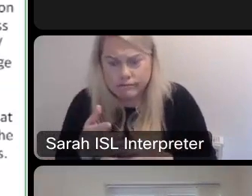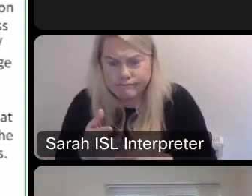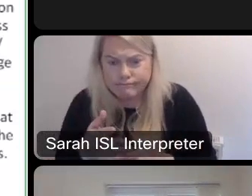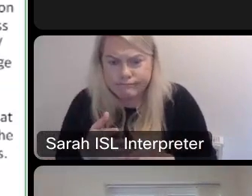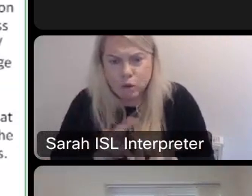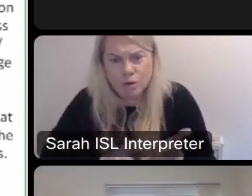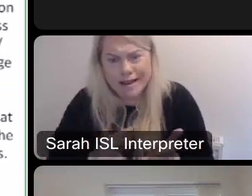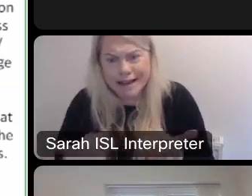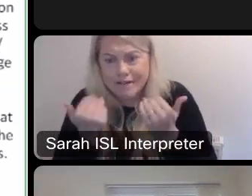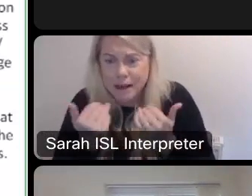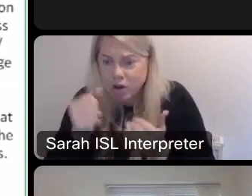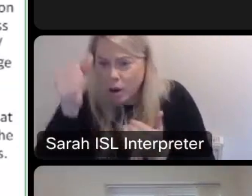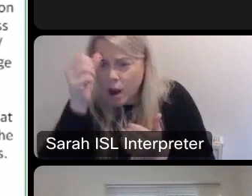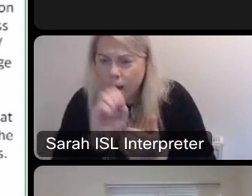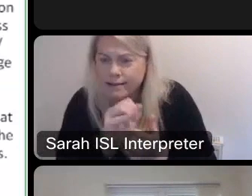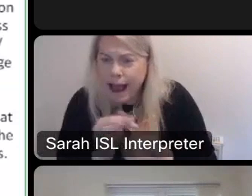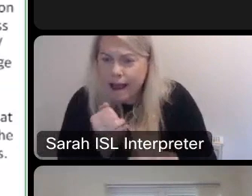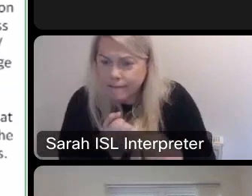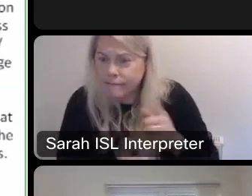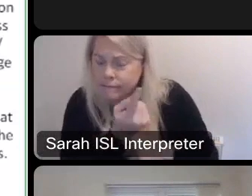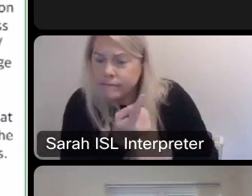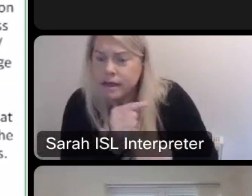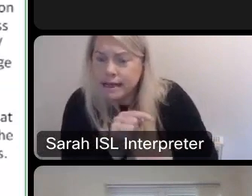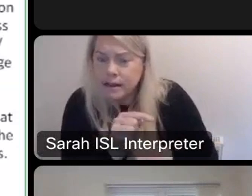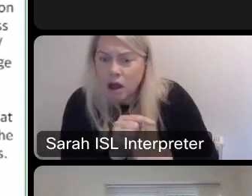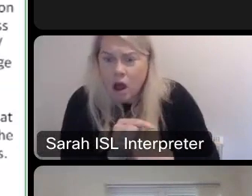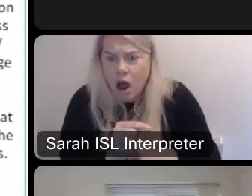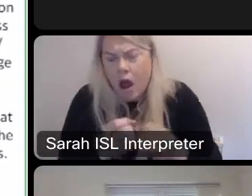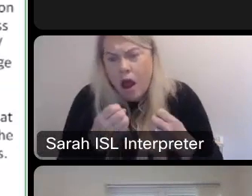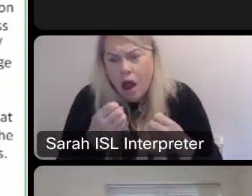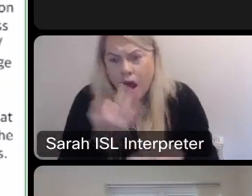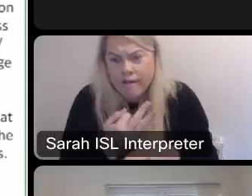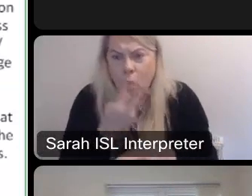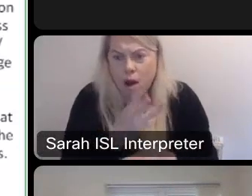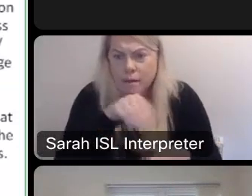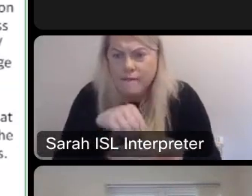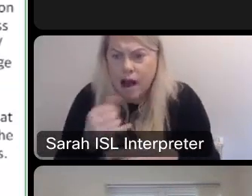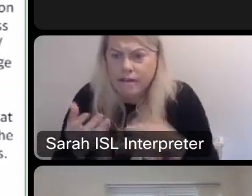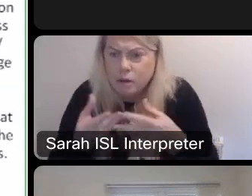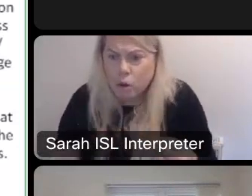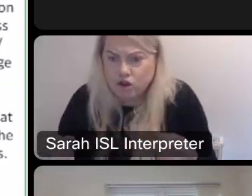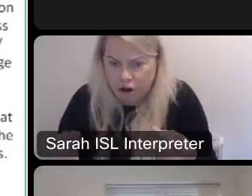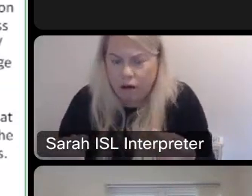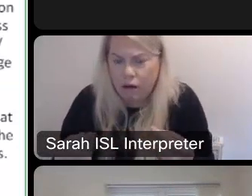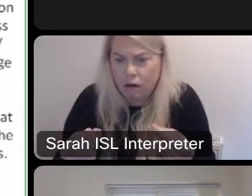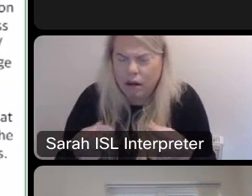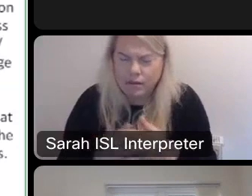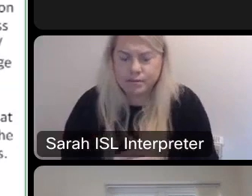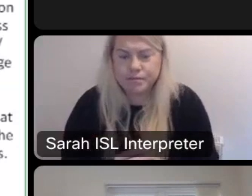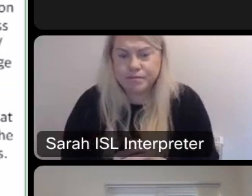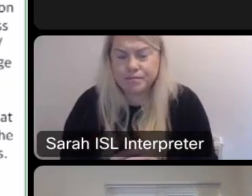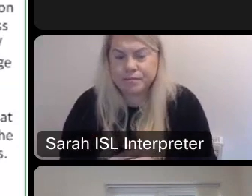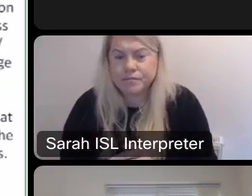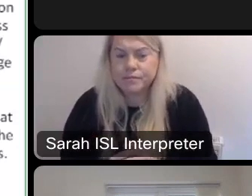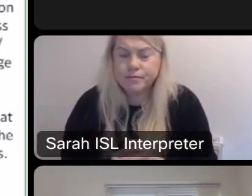in incidents always, in the main, want to be involved in those solutions insofar as possible. So